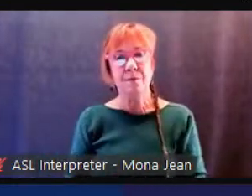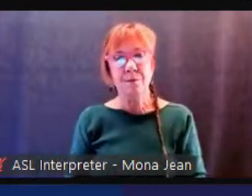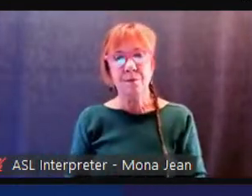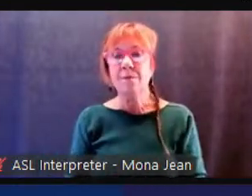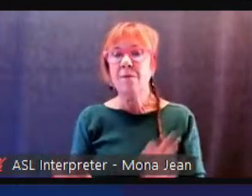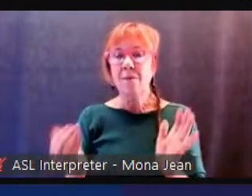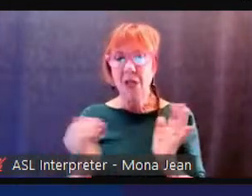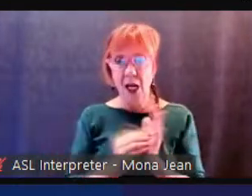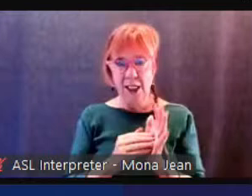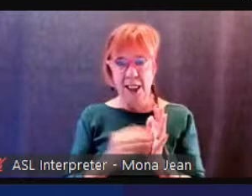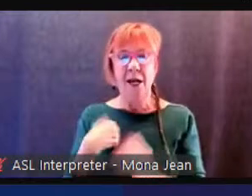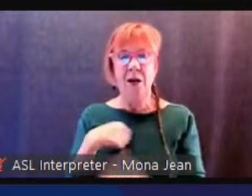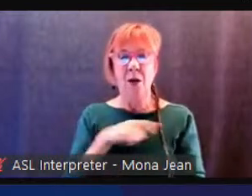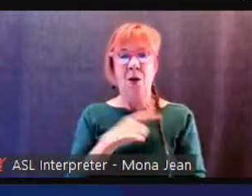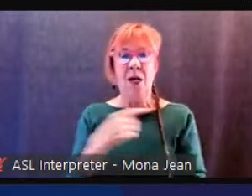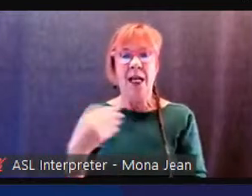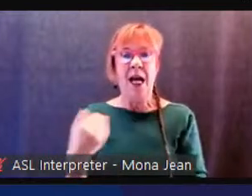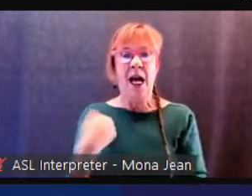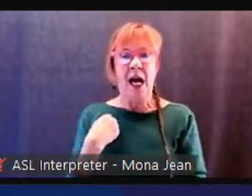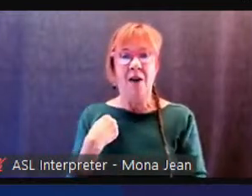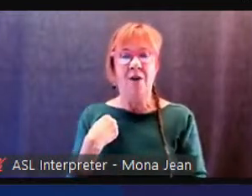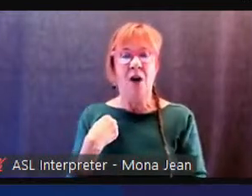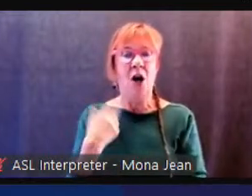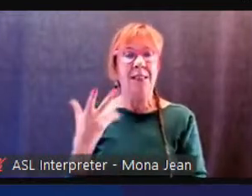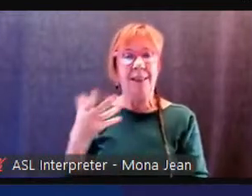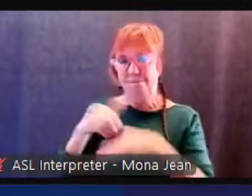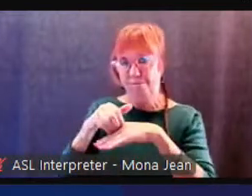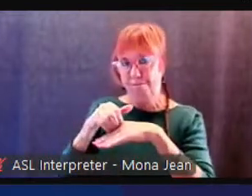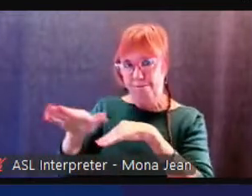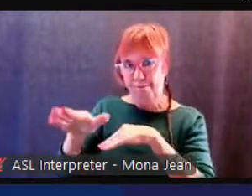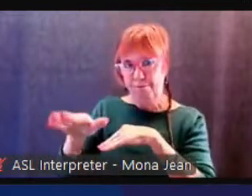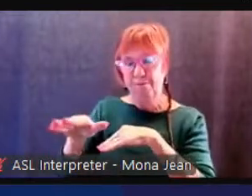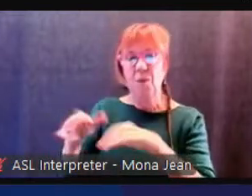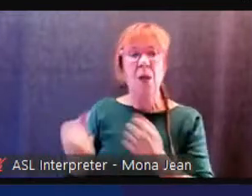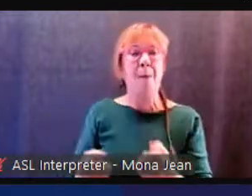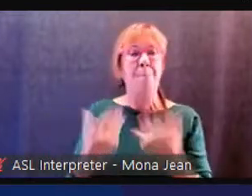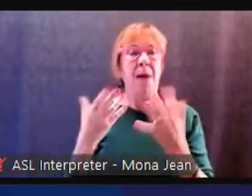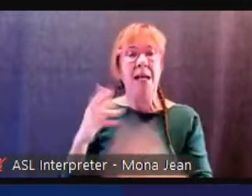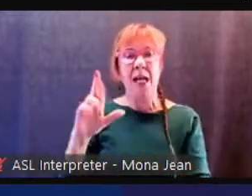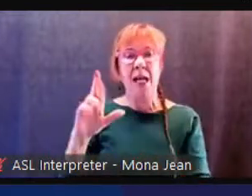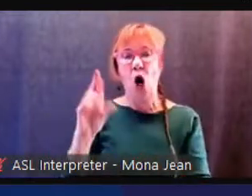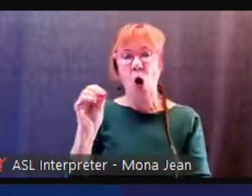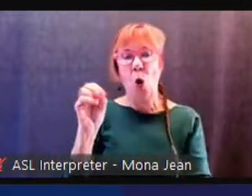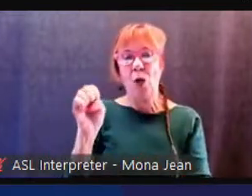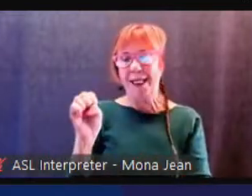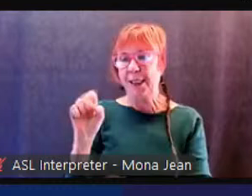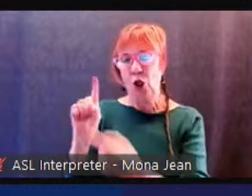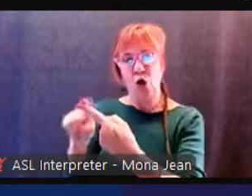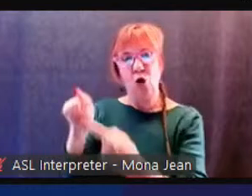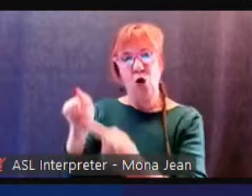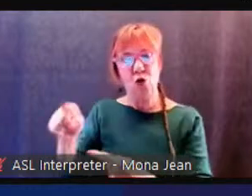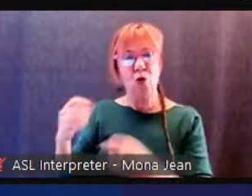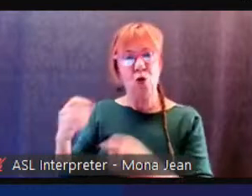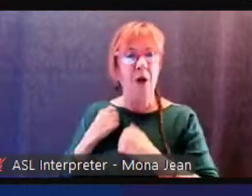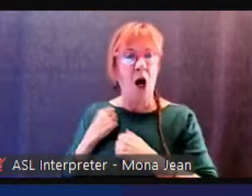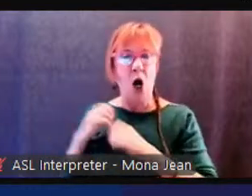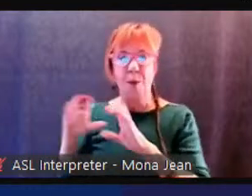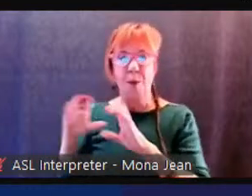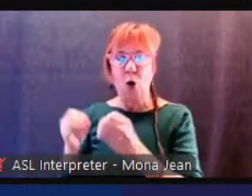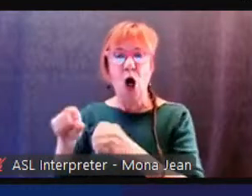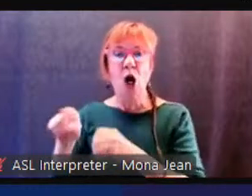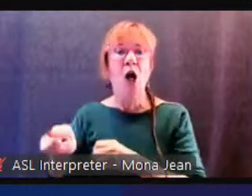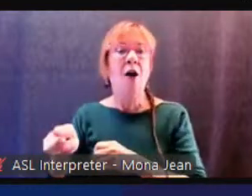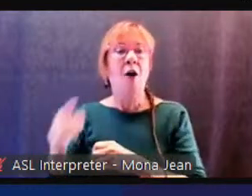Again, we have transmitted many ROEs over to the Army Corps to conduct the debris removal,